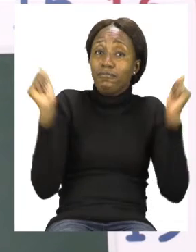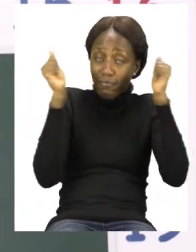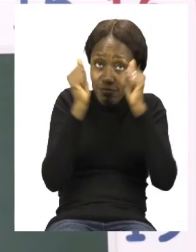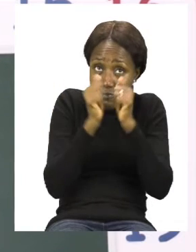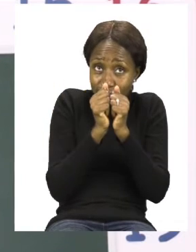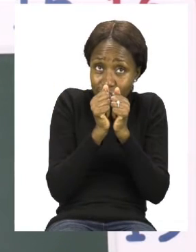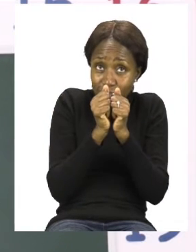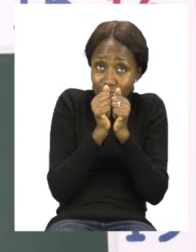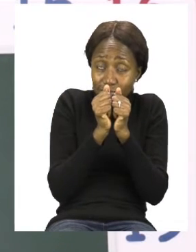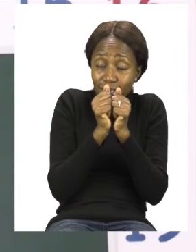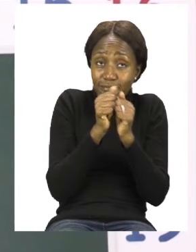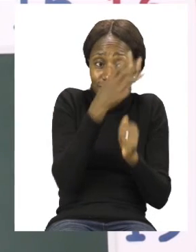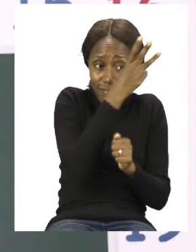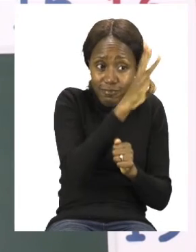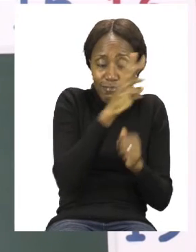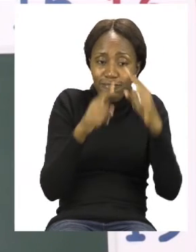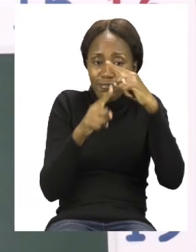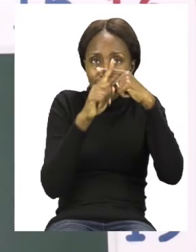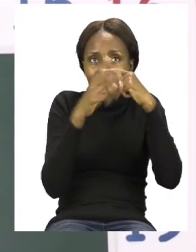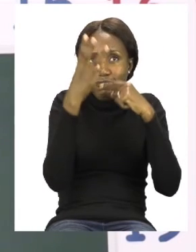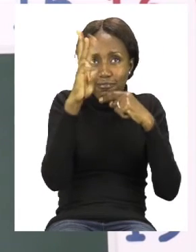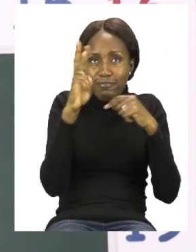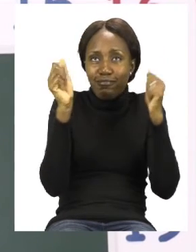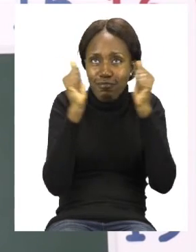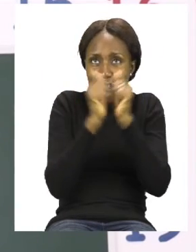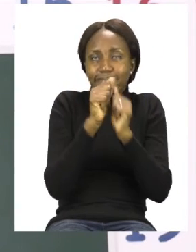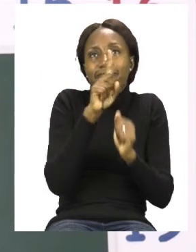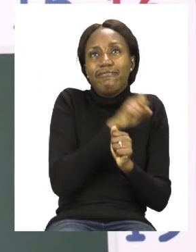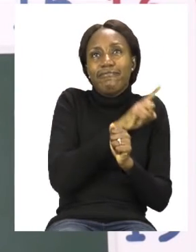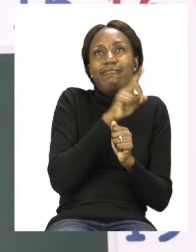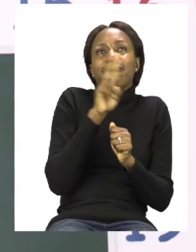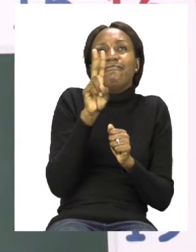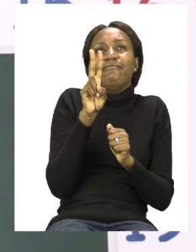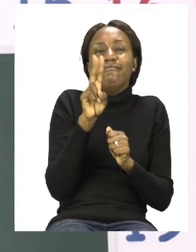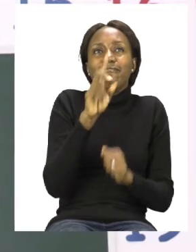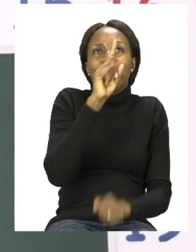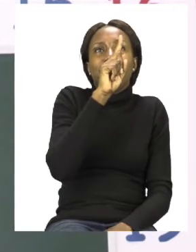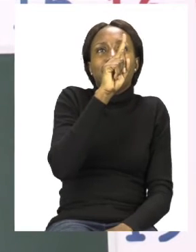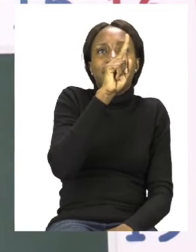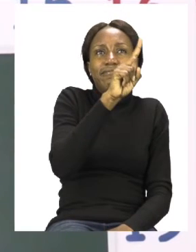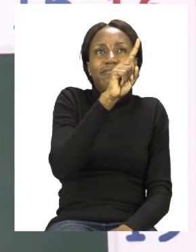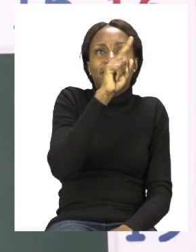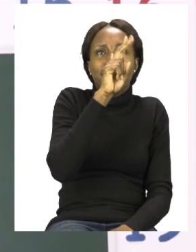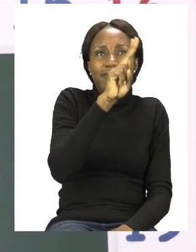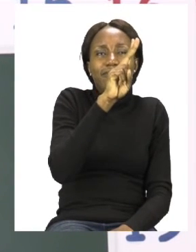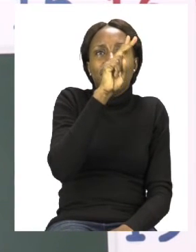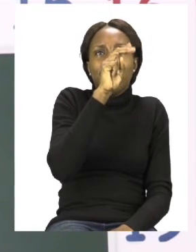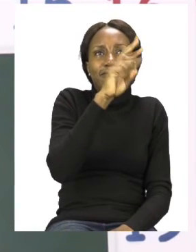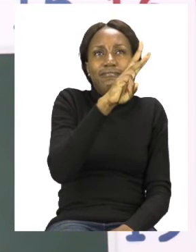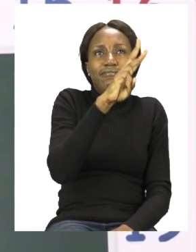together, 6 and 6, we should get our 12. So let's count. 1,